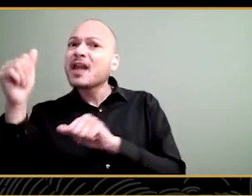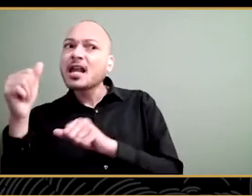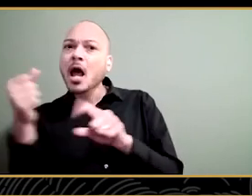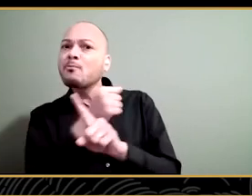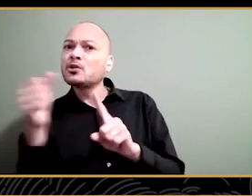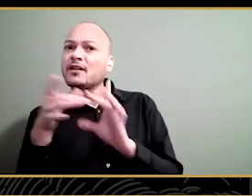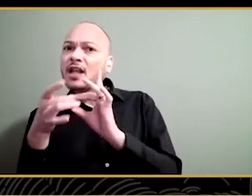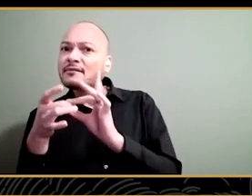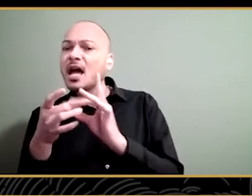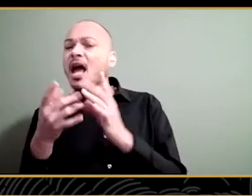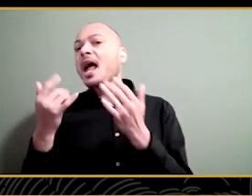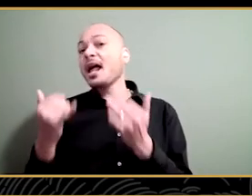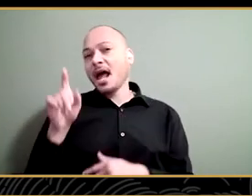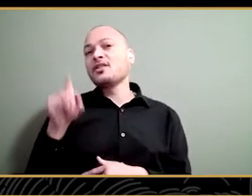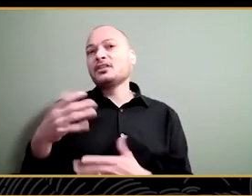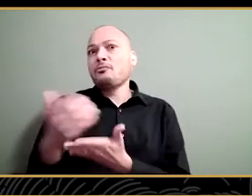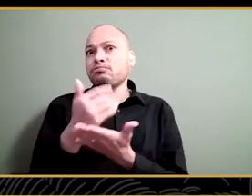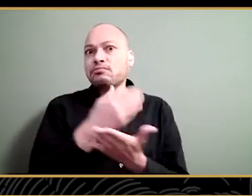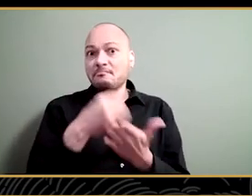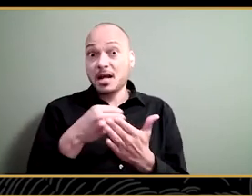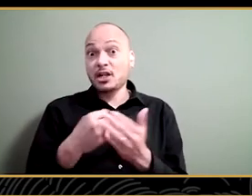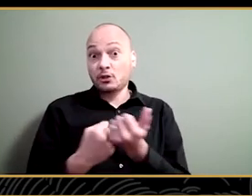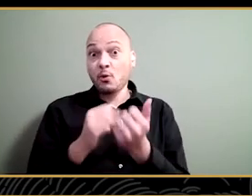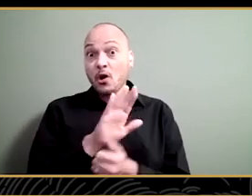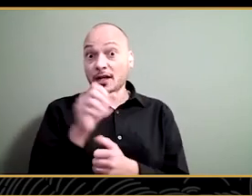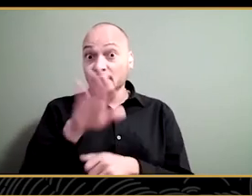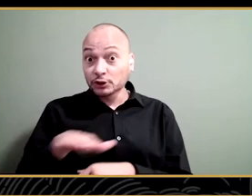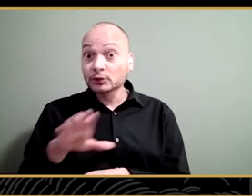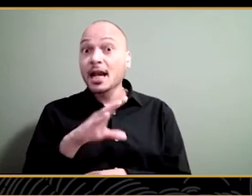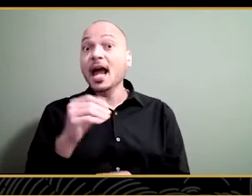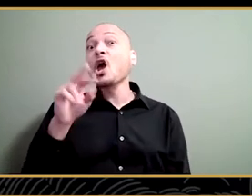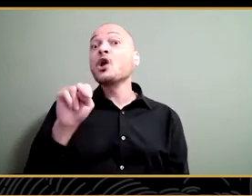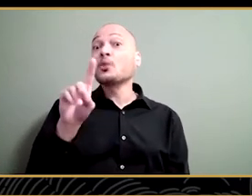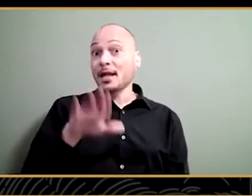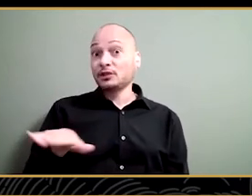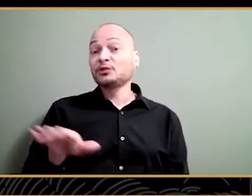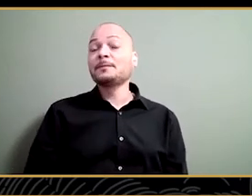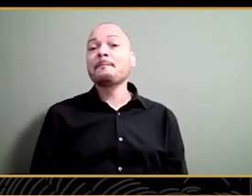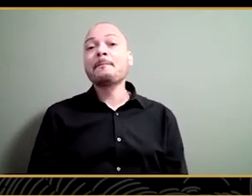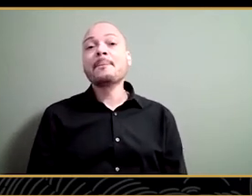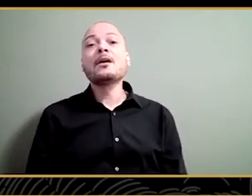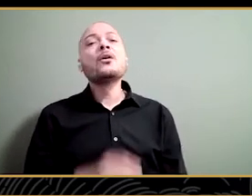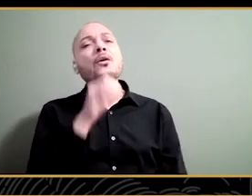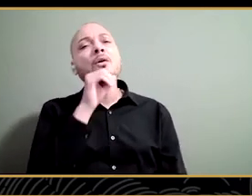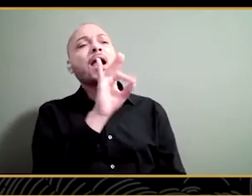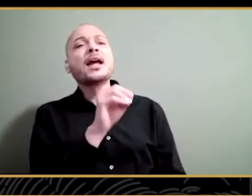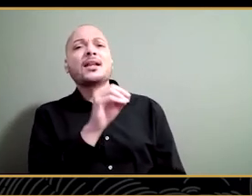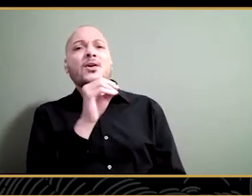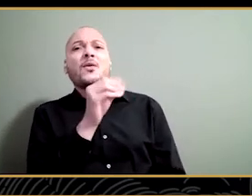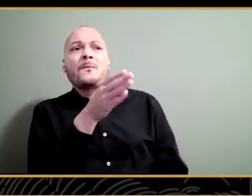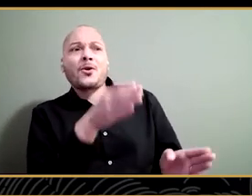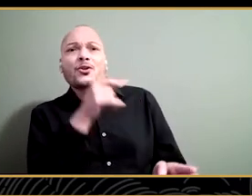an abusive relationship And now needs to make money to support her children and grandchildren And an 80-year